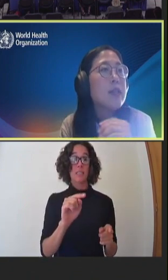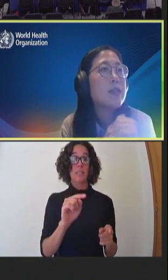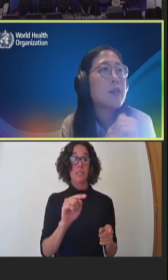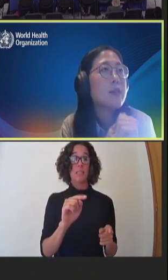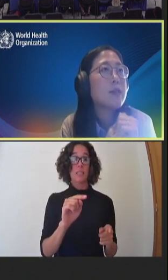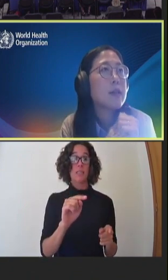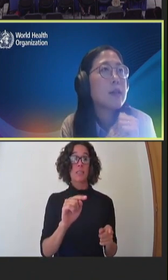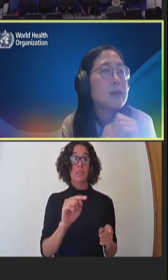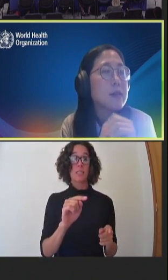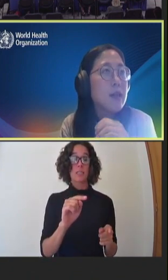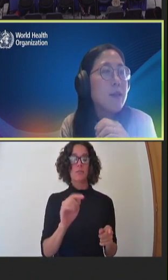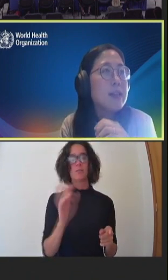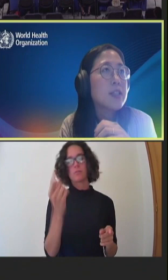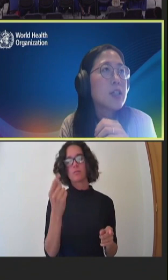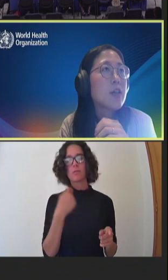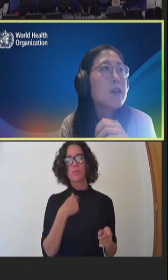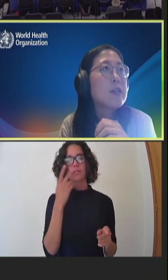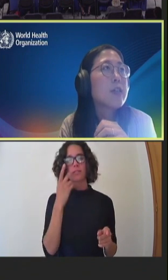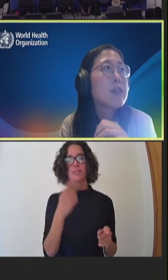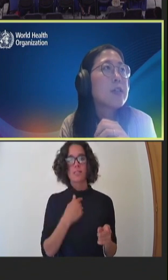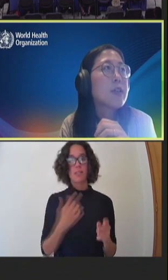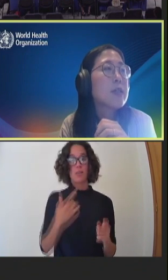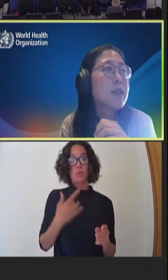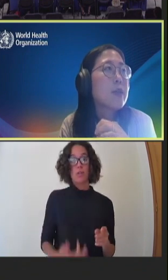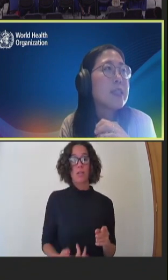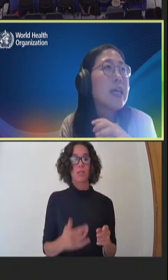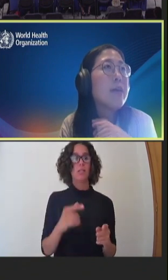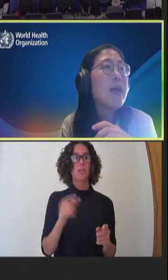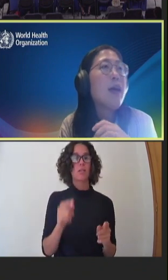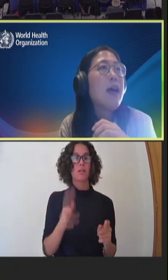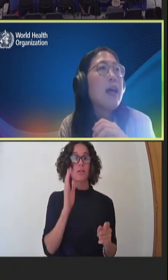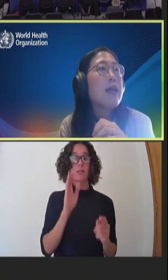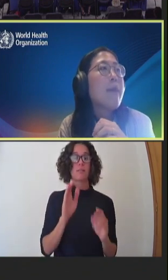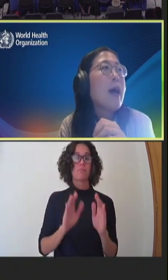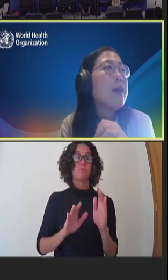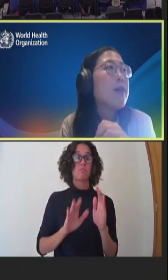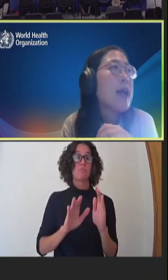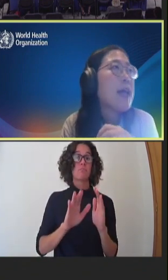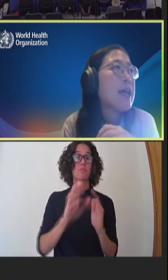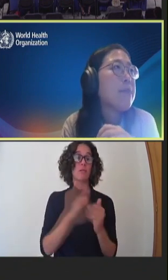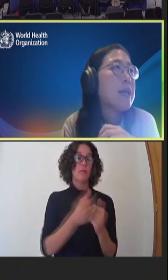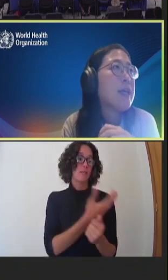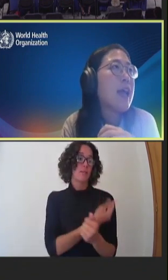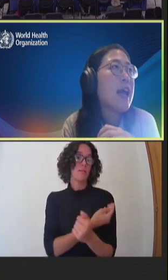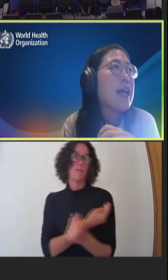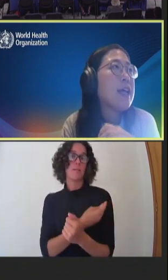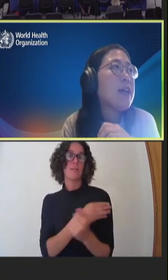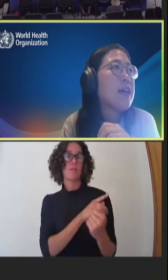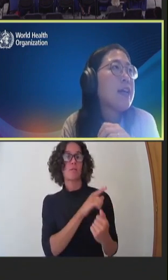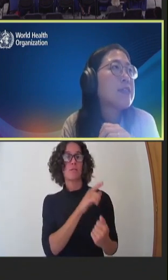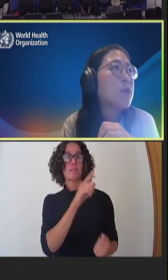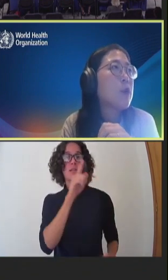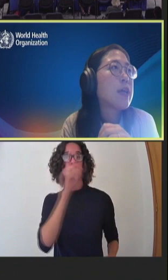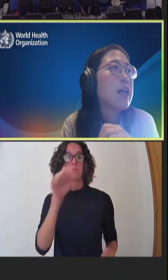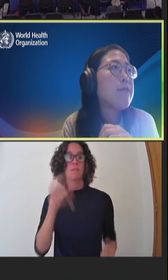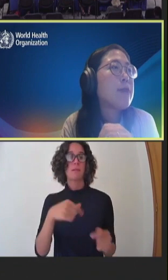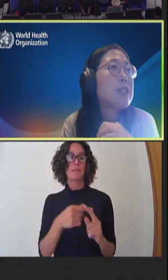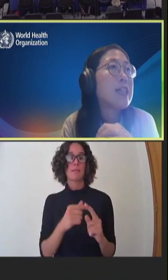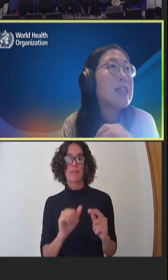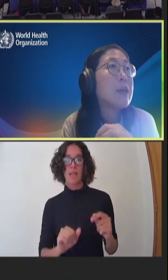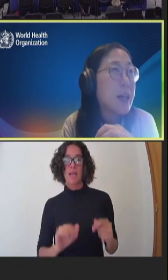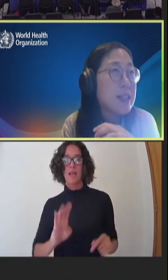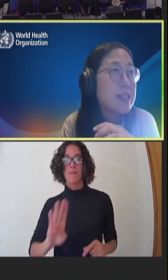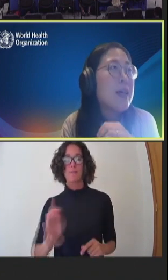the trend of the vaccination coverage increasing over time, and the panel A and B. A is for the